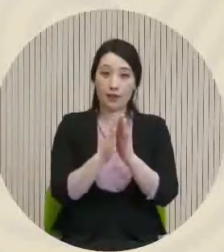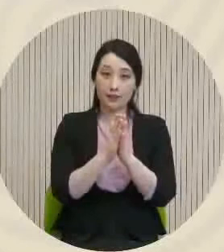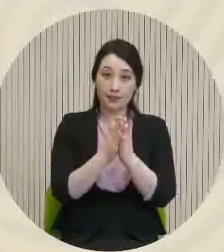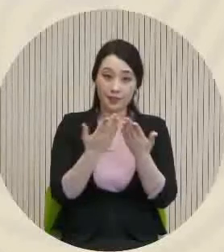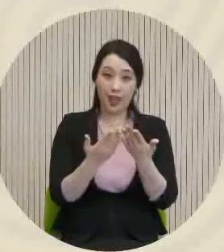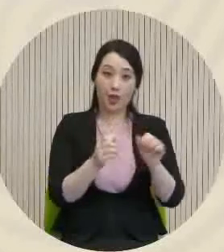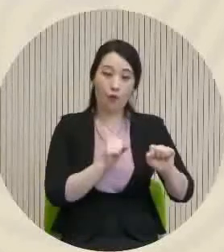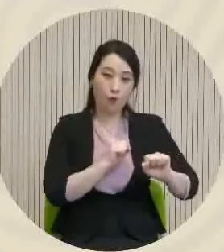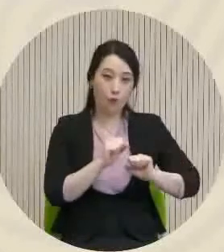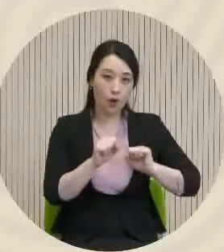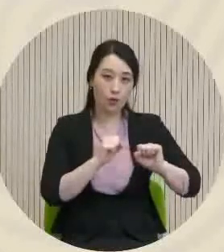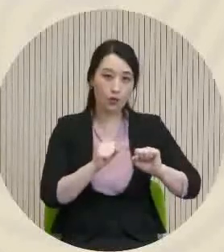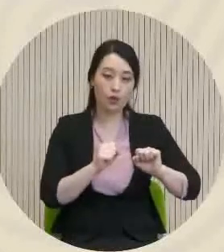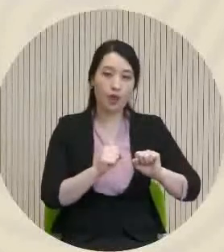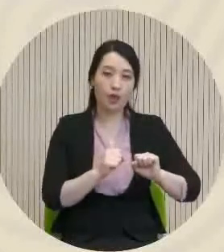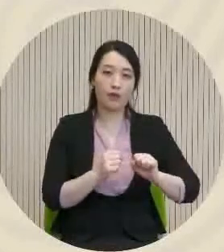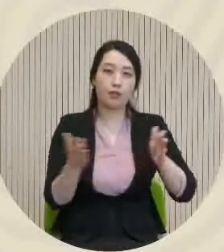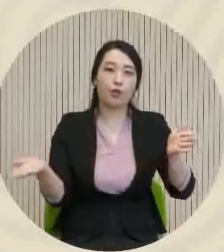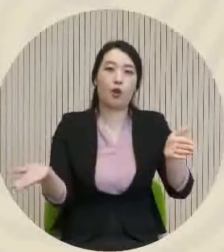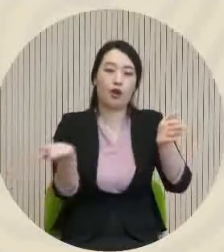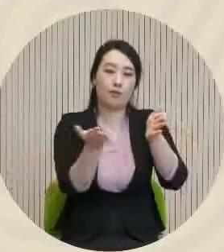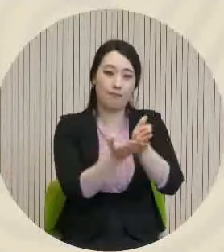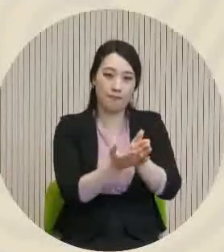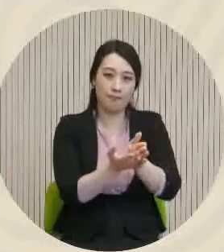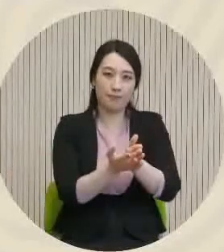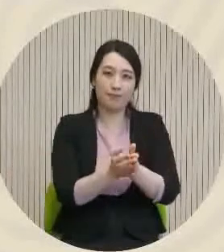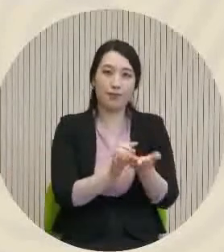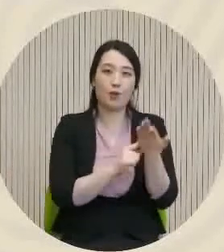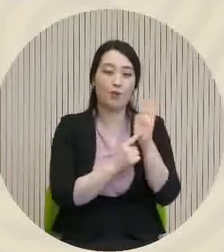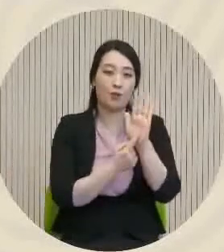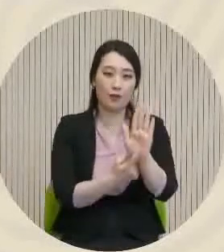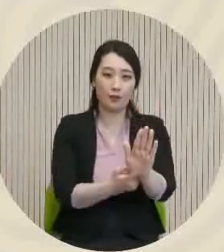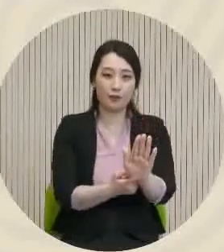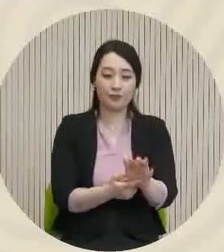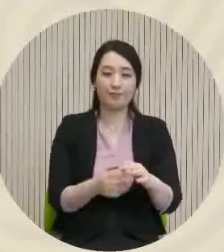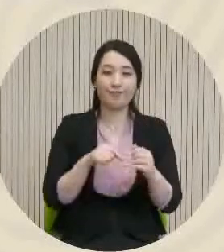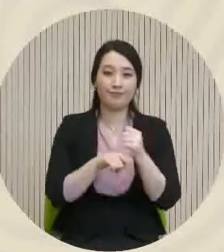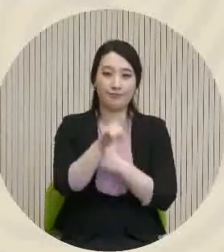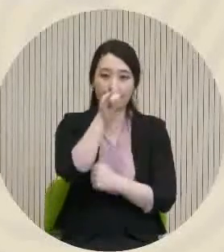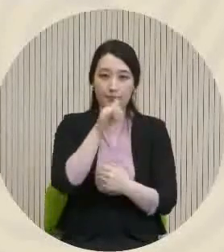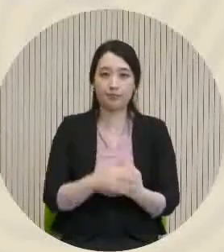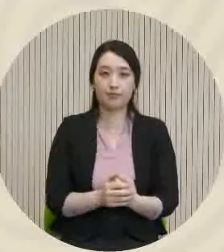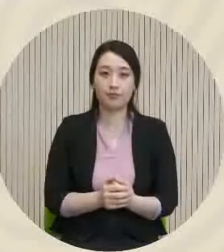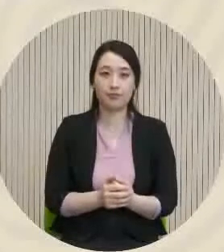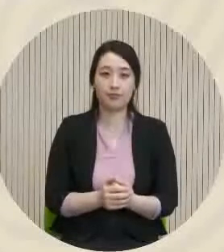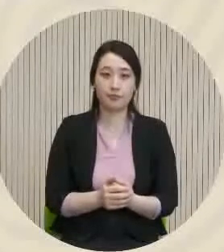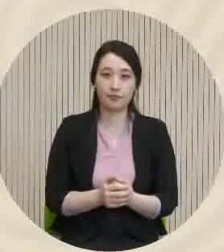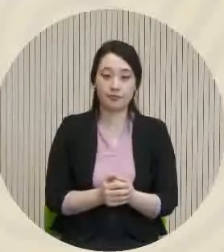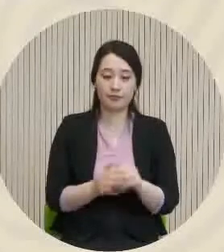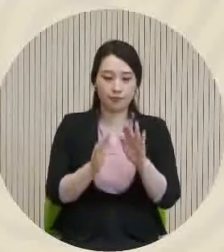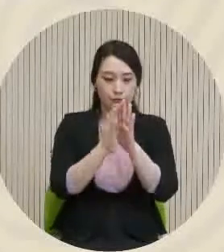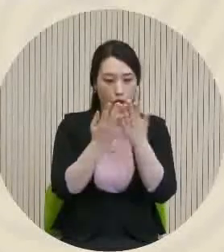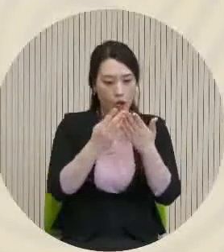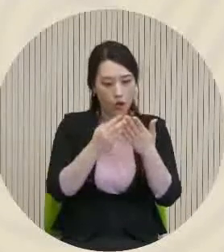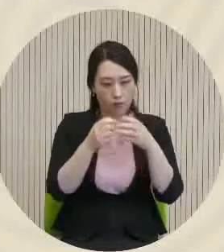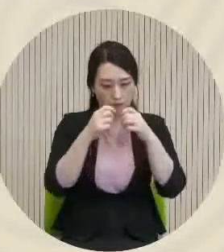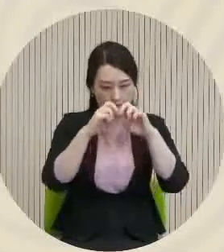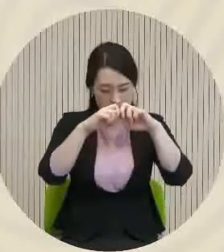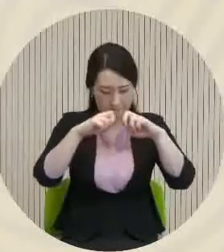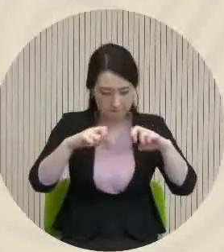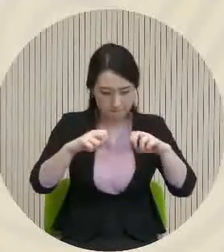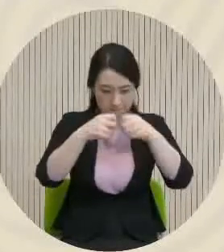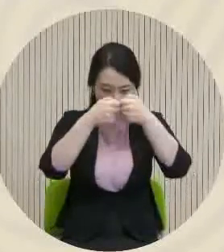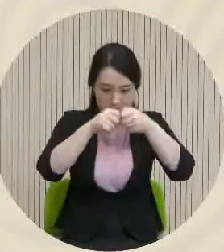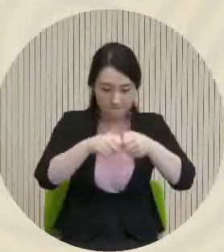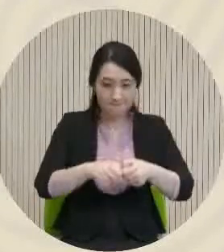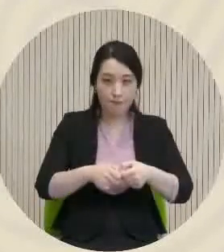to have a great impact on children. And what we did was a good example of this.